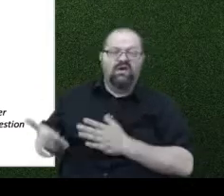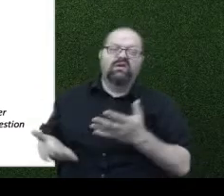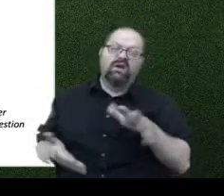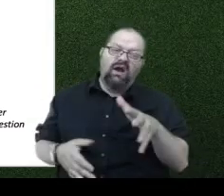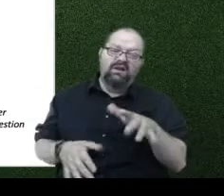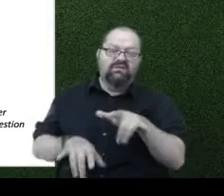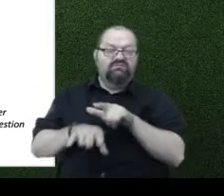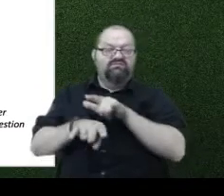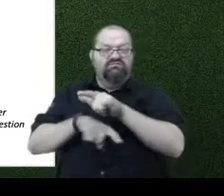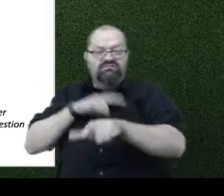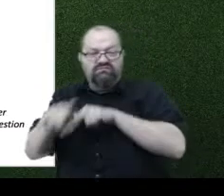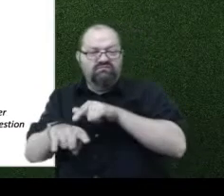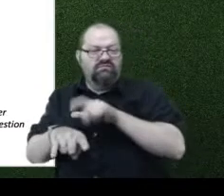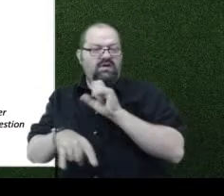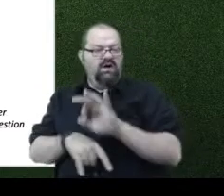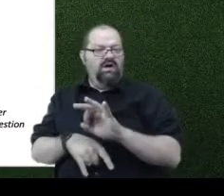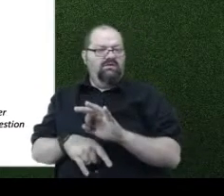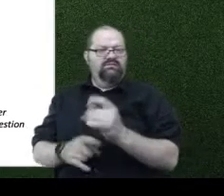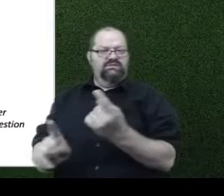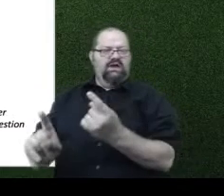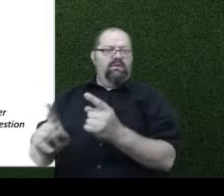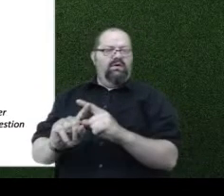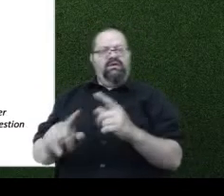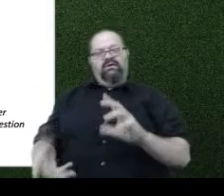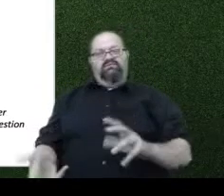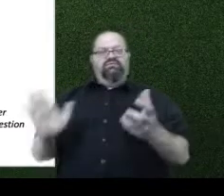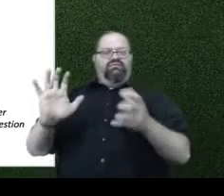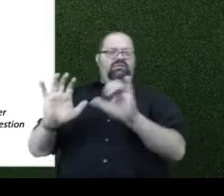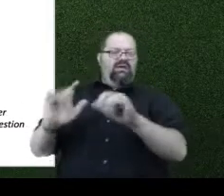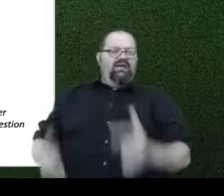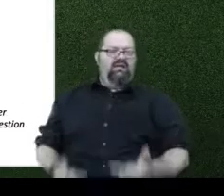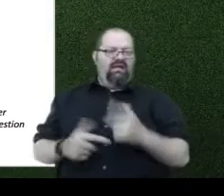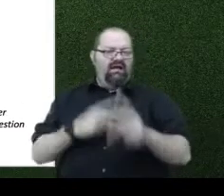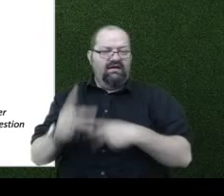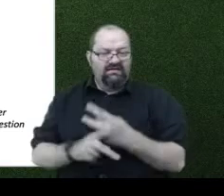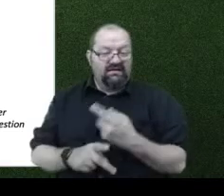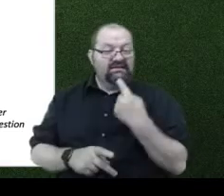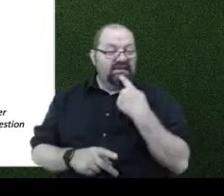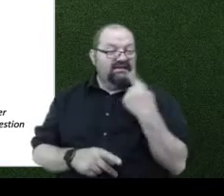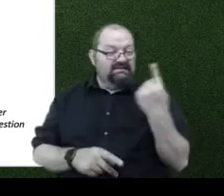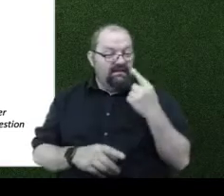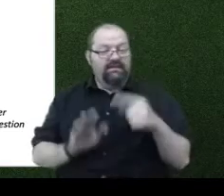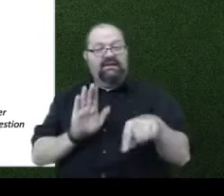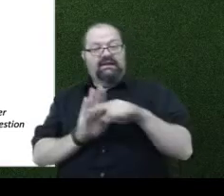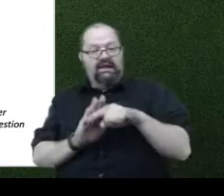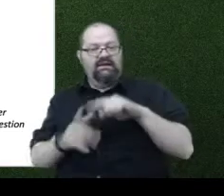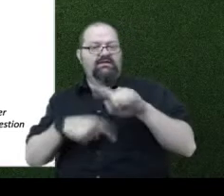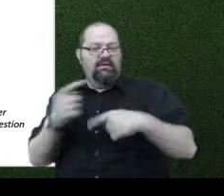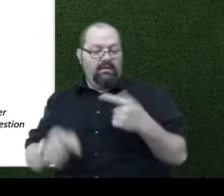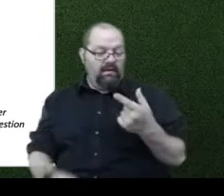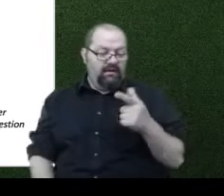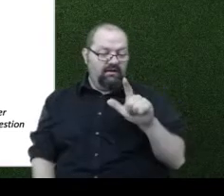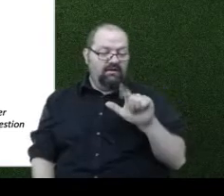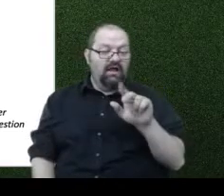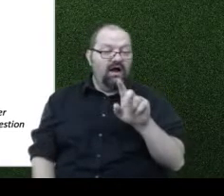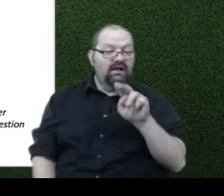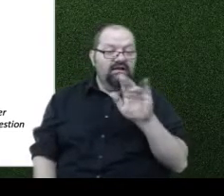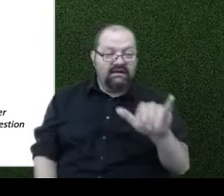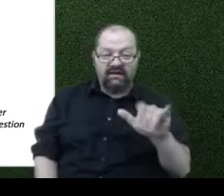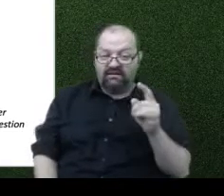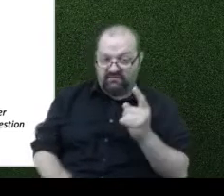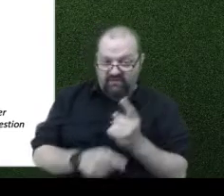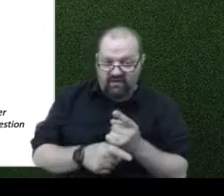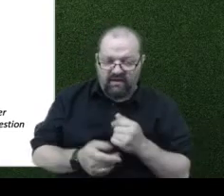brought about by gluttony, or something similar. He's saying something negative about gluttony anyway, and the images in the painting prove